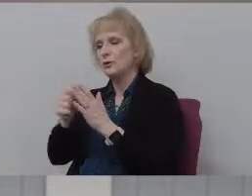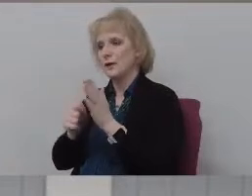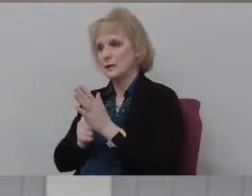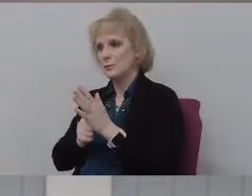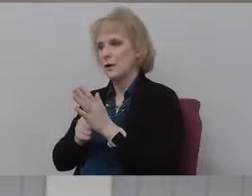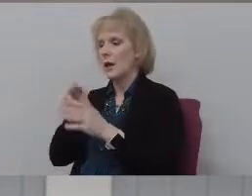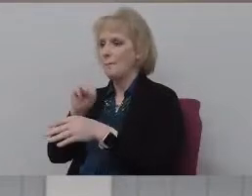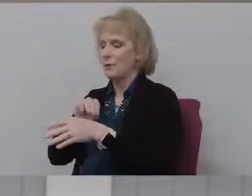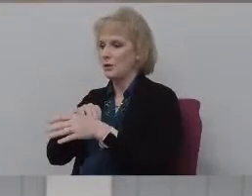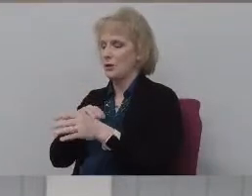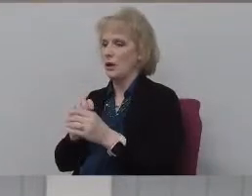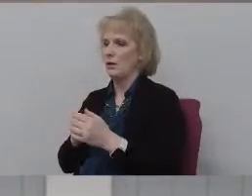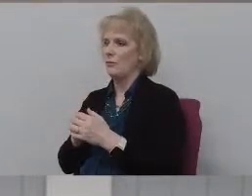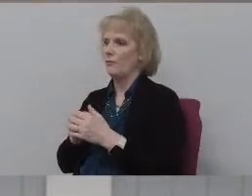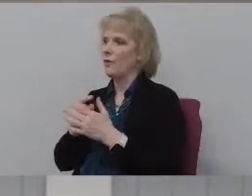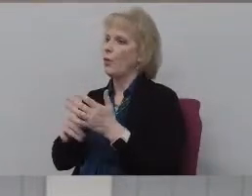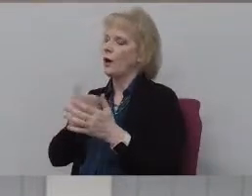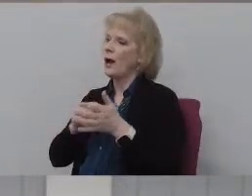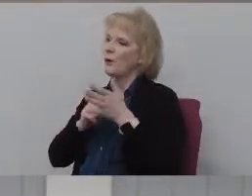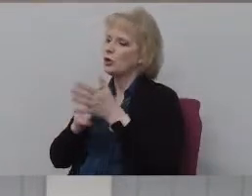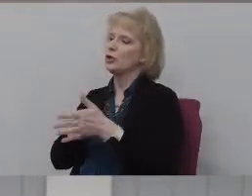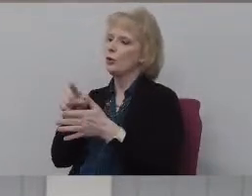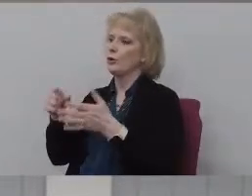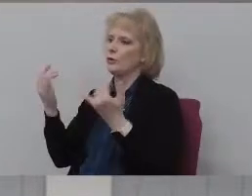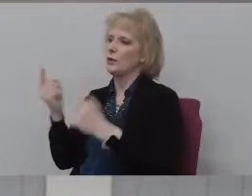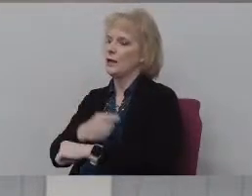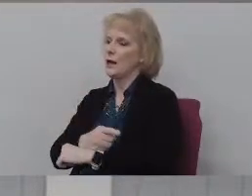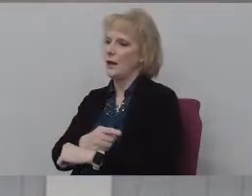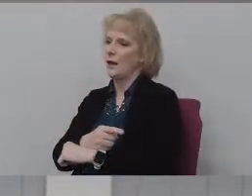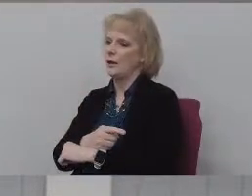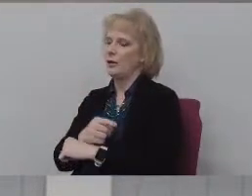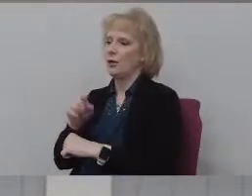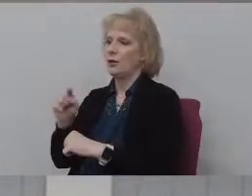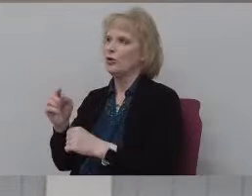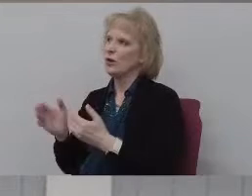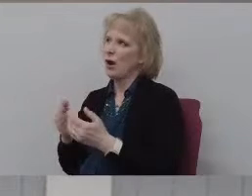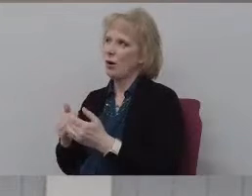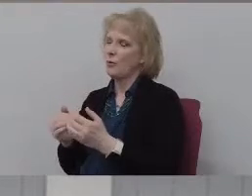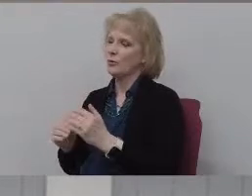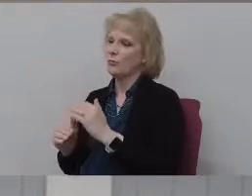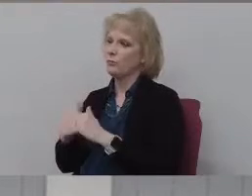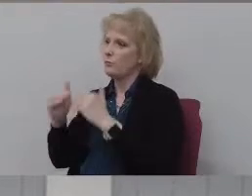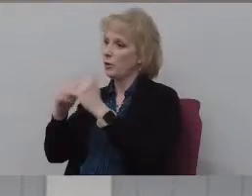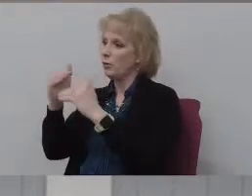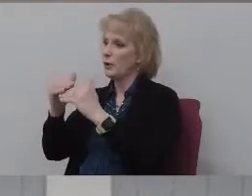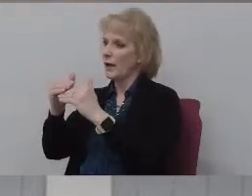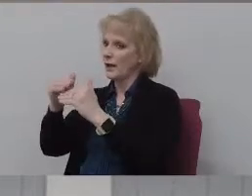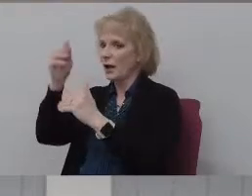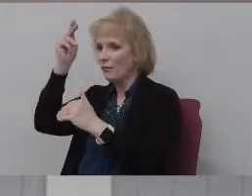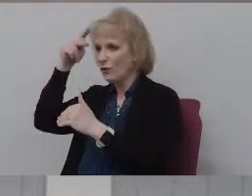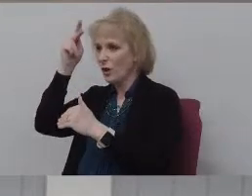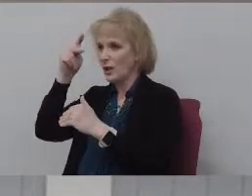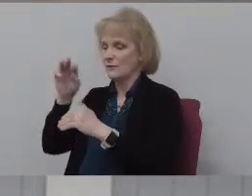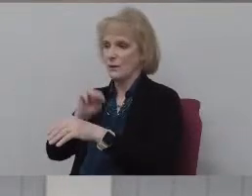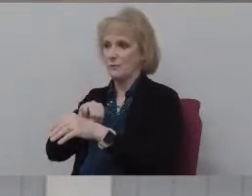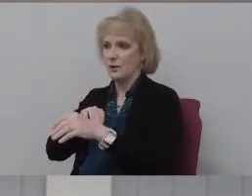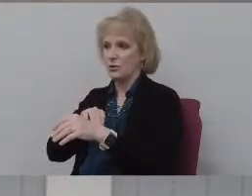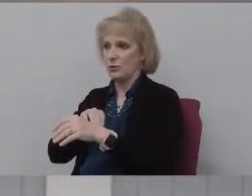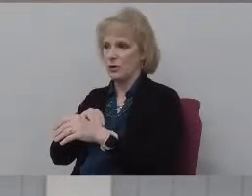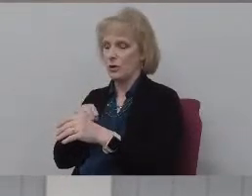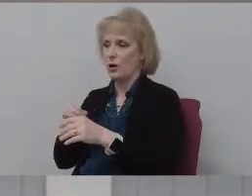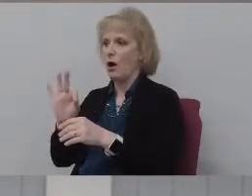fact, what I'm going to show you today, I think you can almost build a philosophy in ministry off